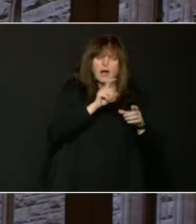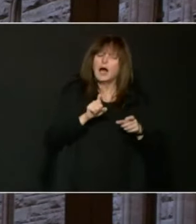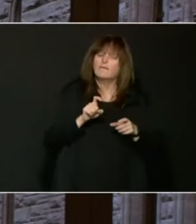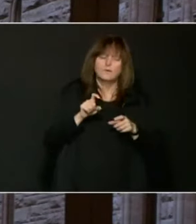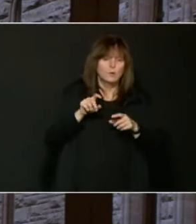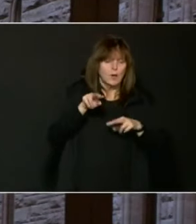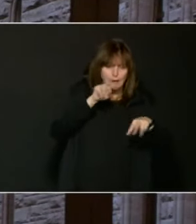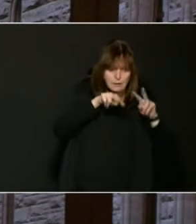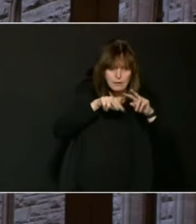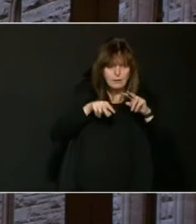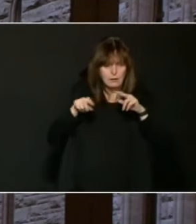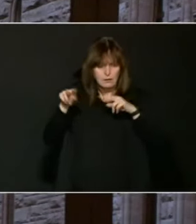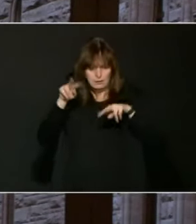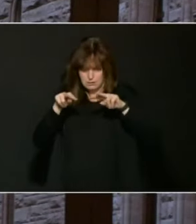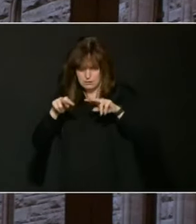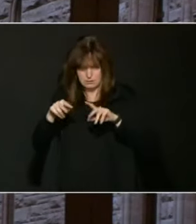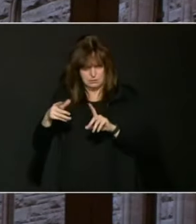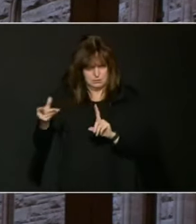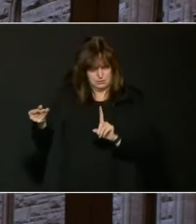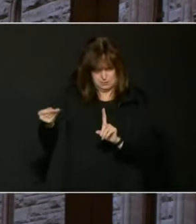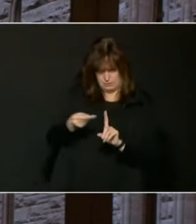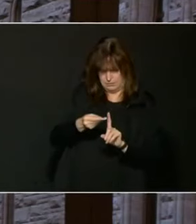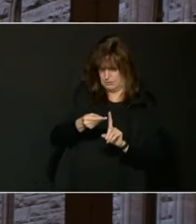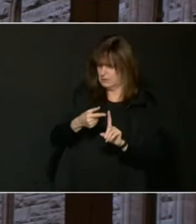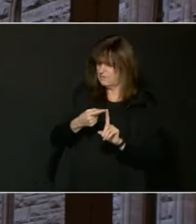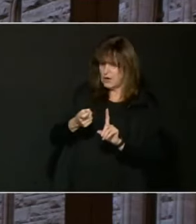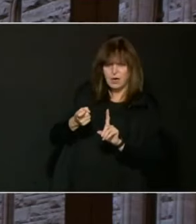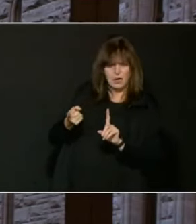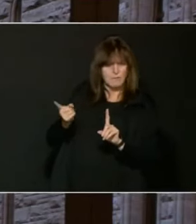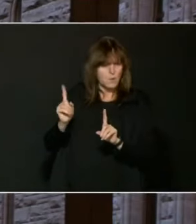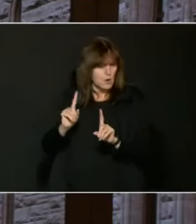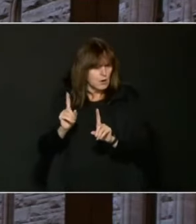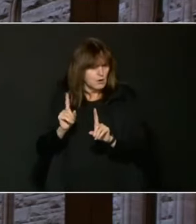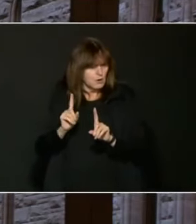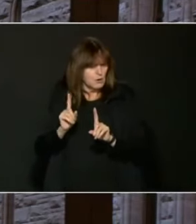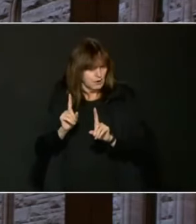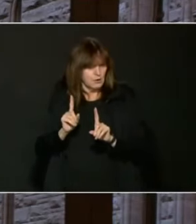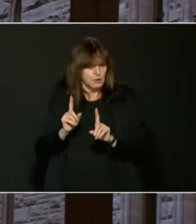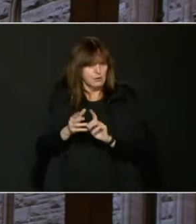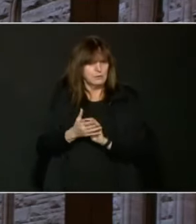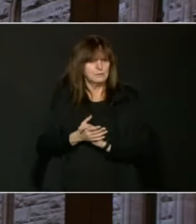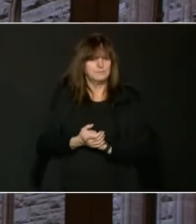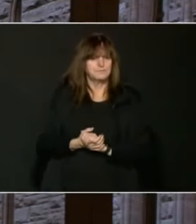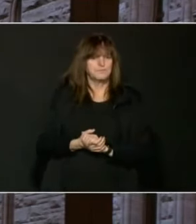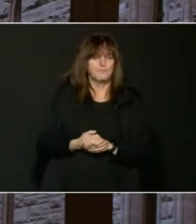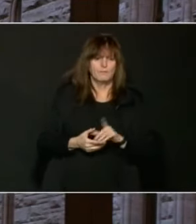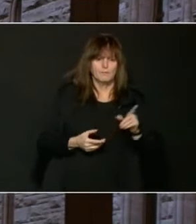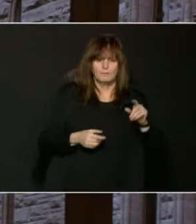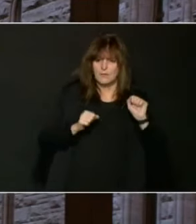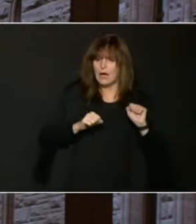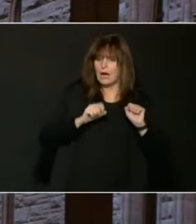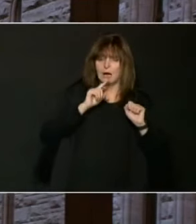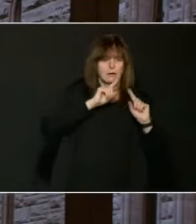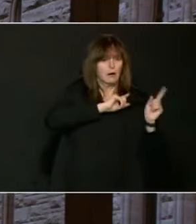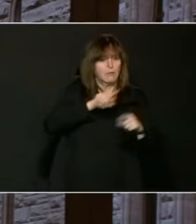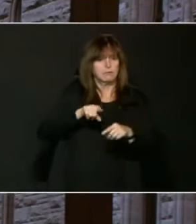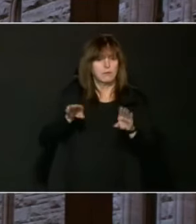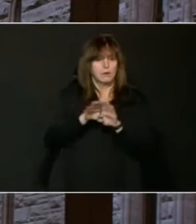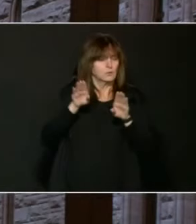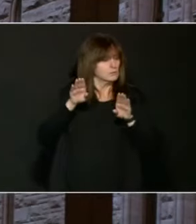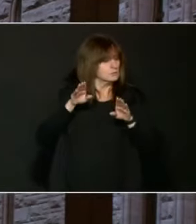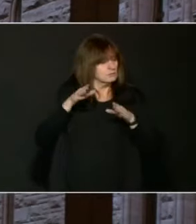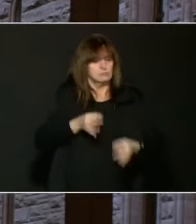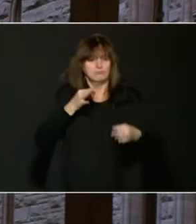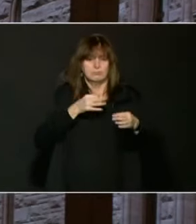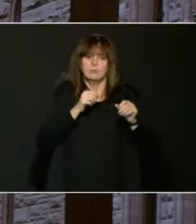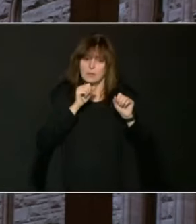that determines what extra steps you may want to take, including putting out your own Section 22s to deal with aspects that you identify as